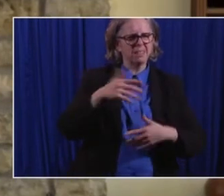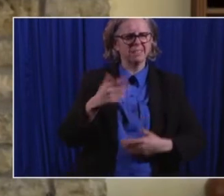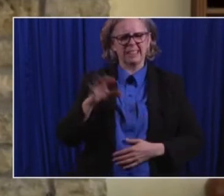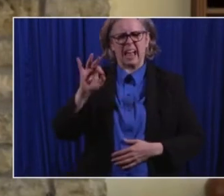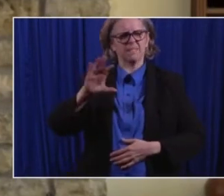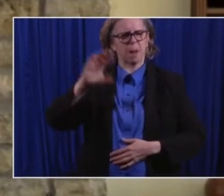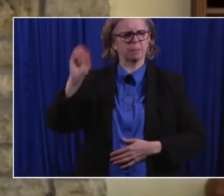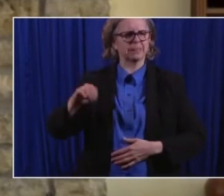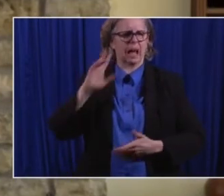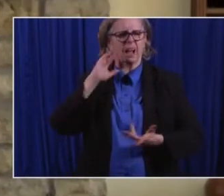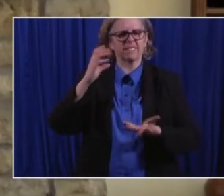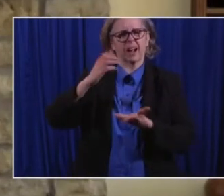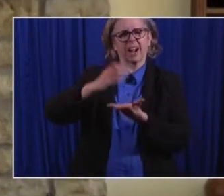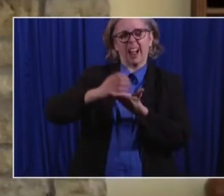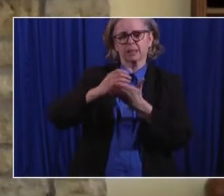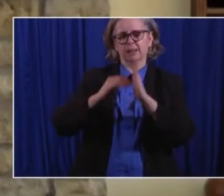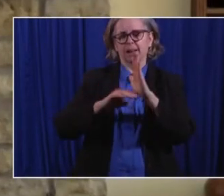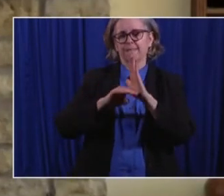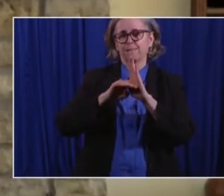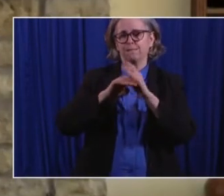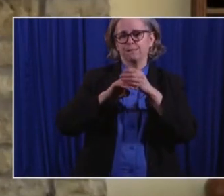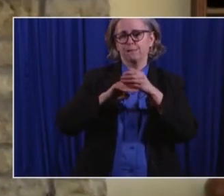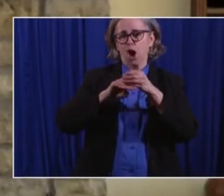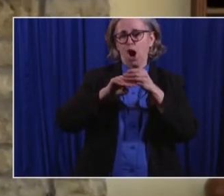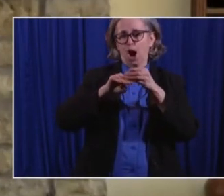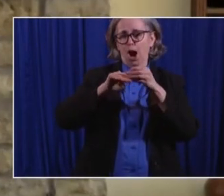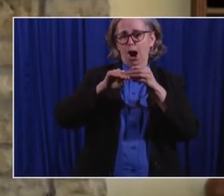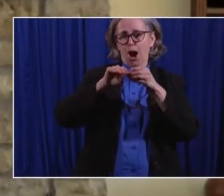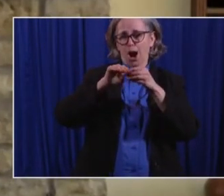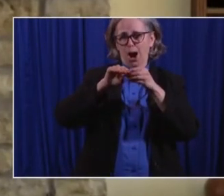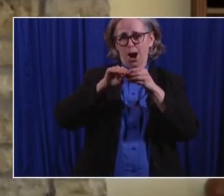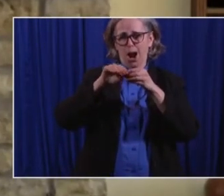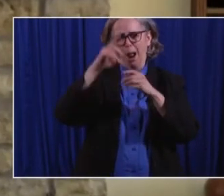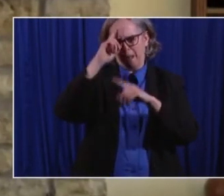late, some maybe 3, but